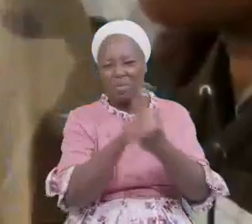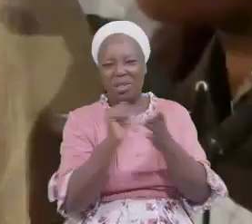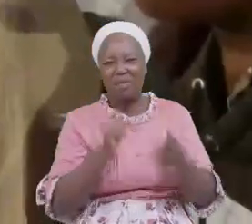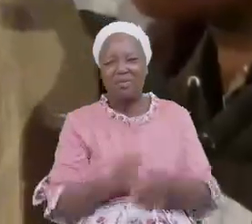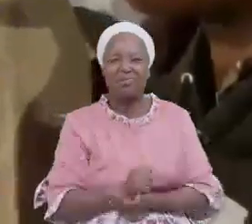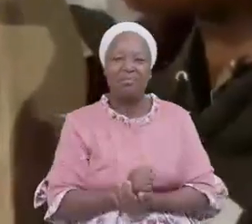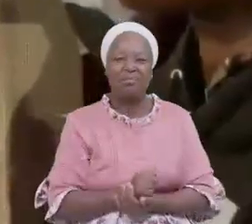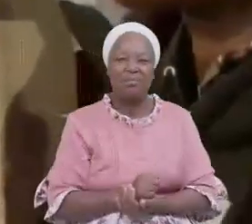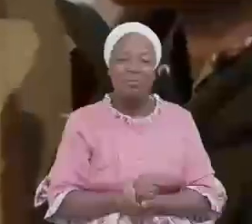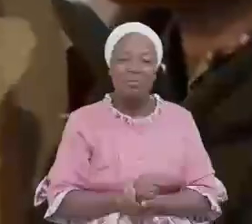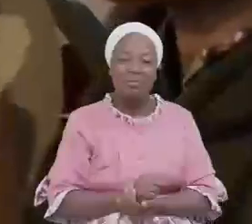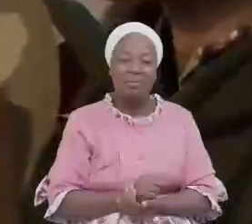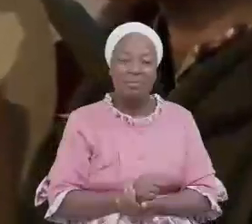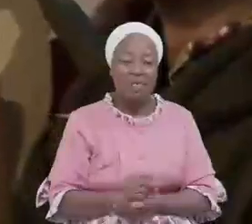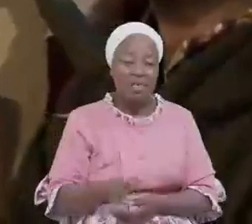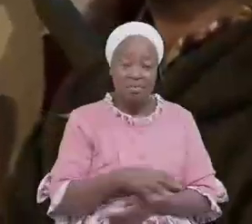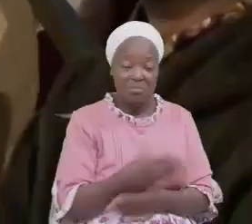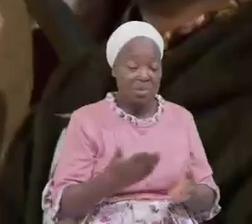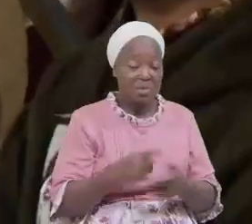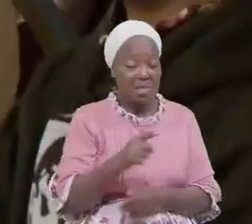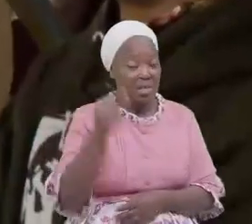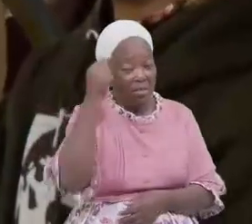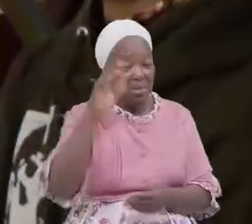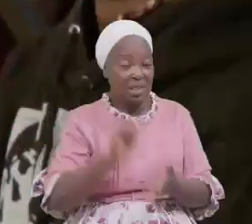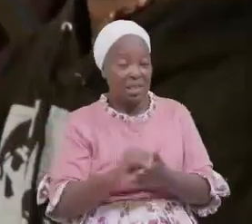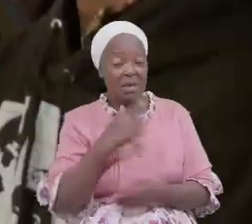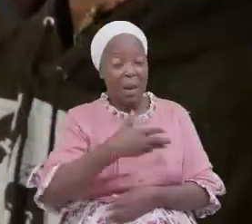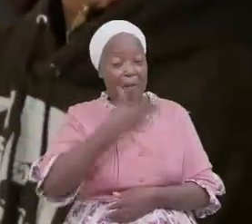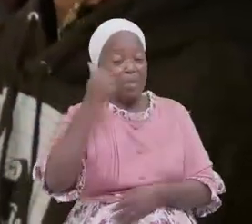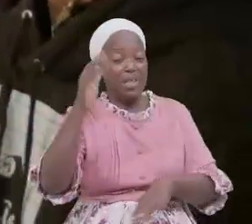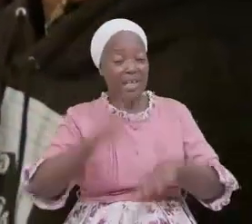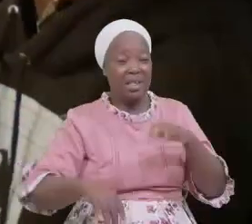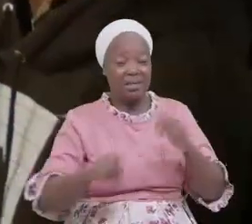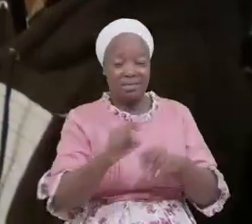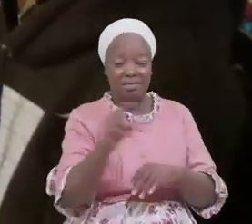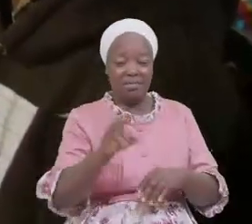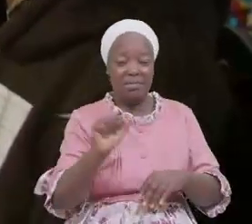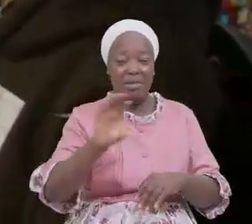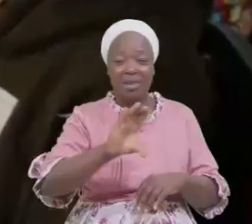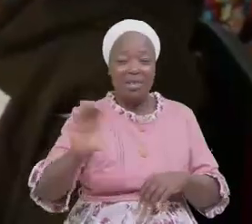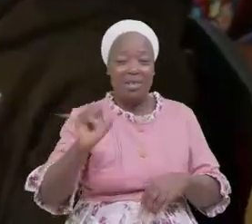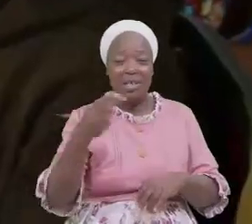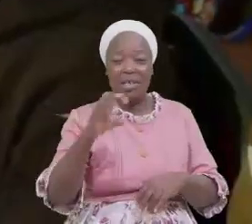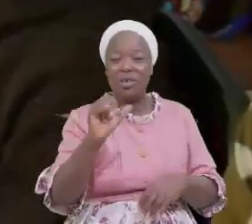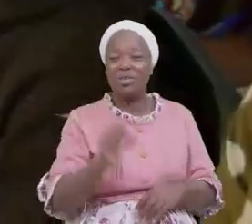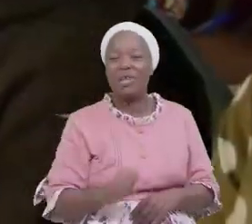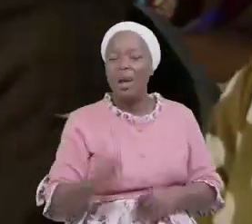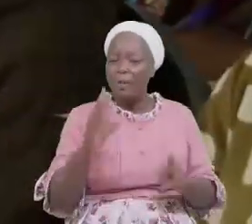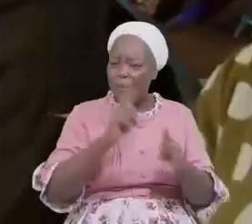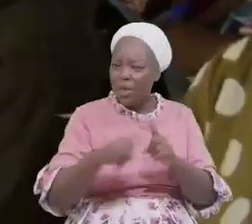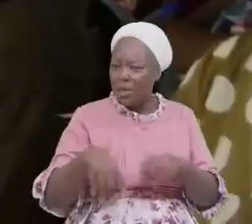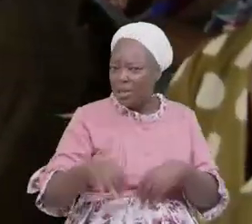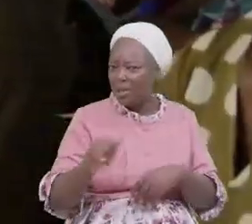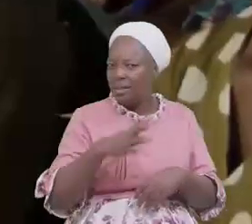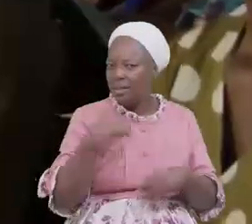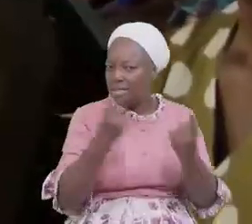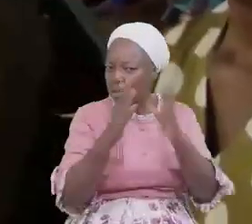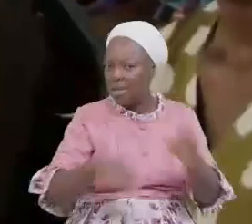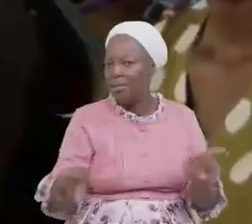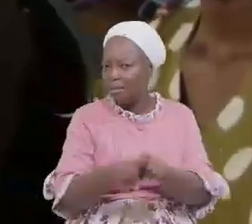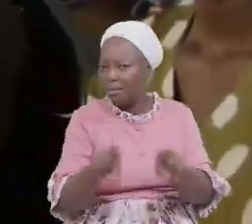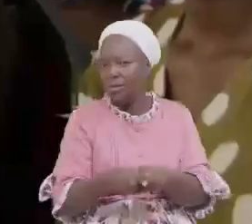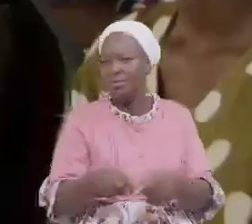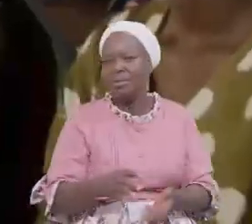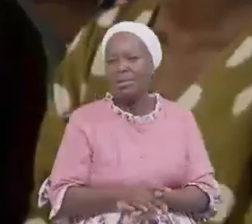They thought they were better than Zacchaeus. But they were sinners too. Because the